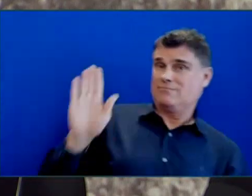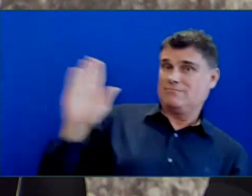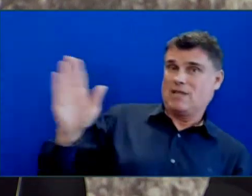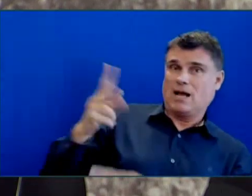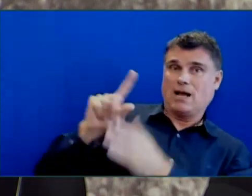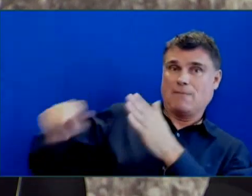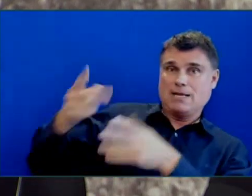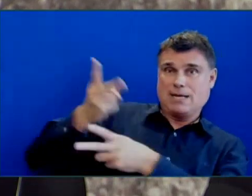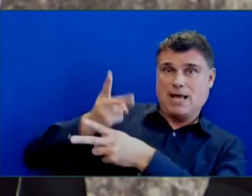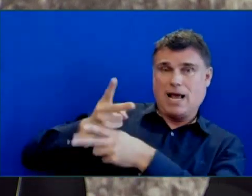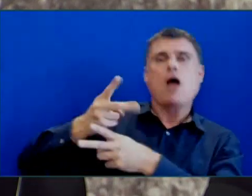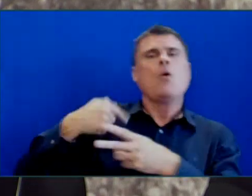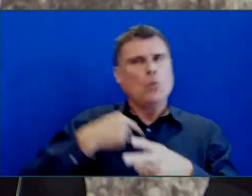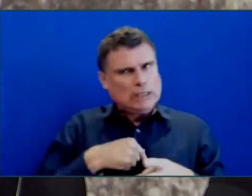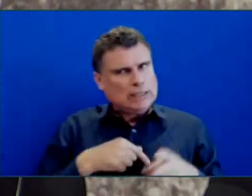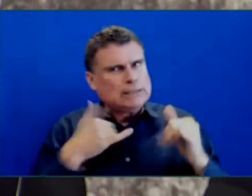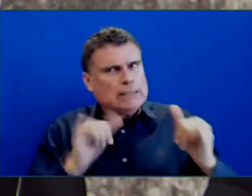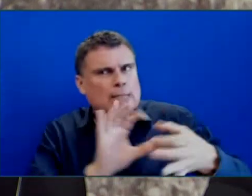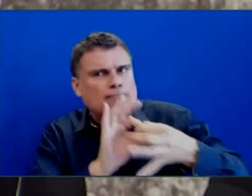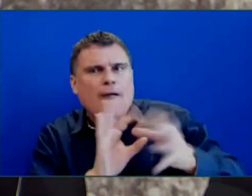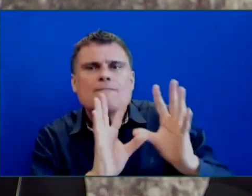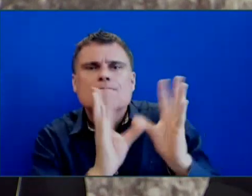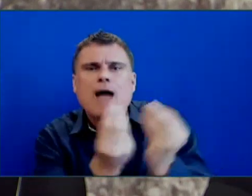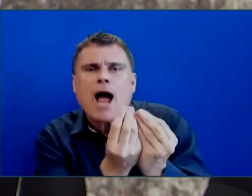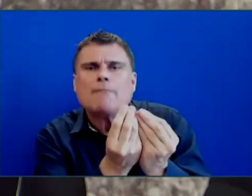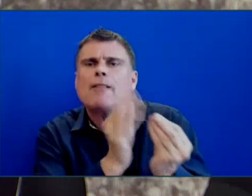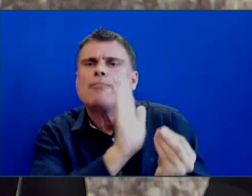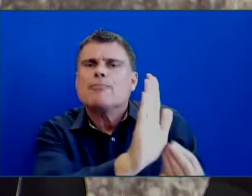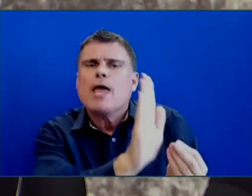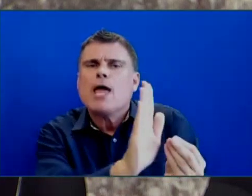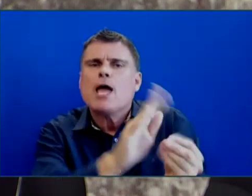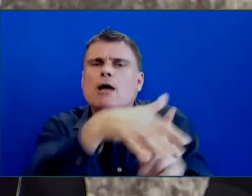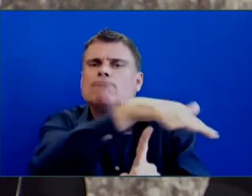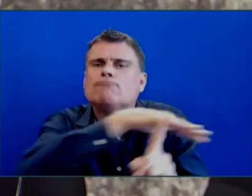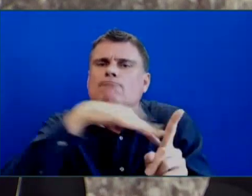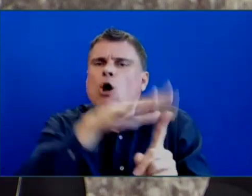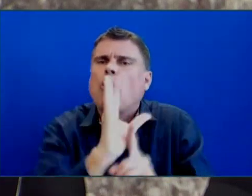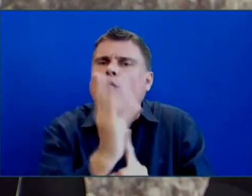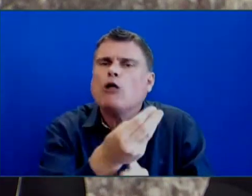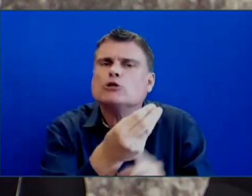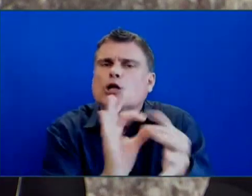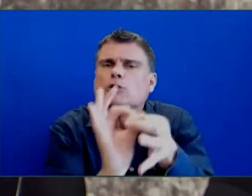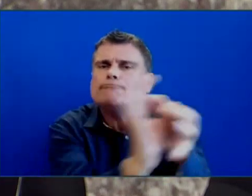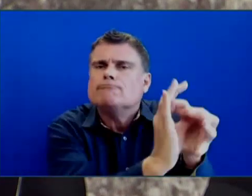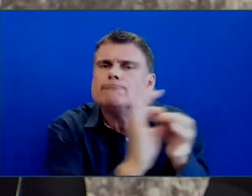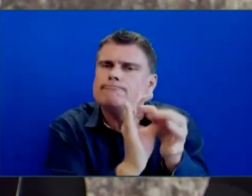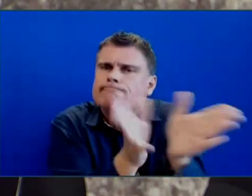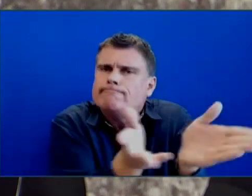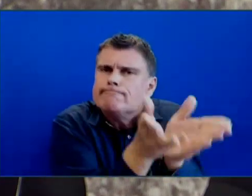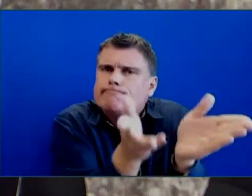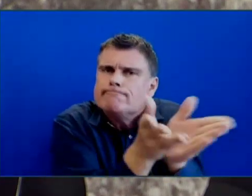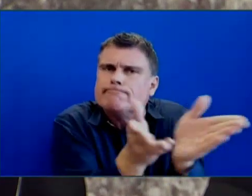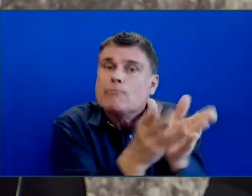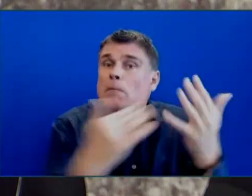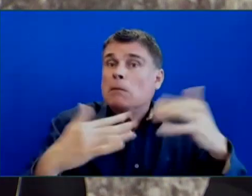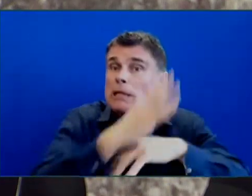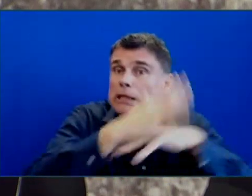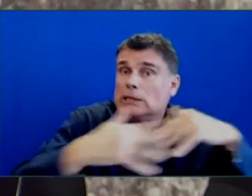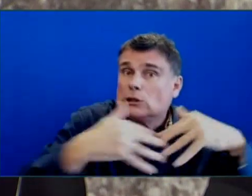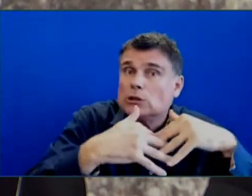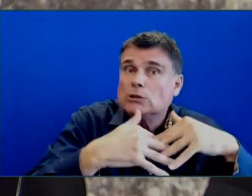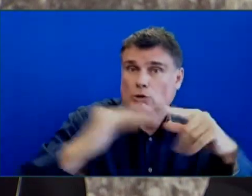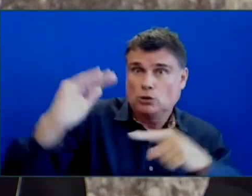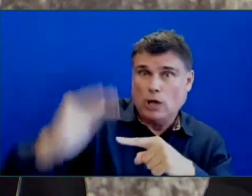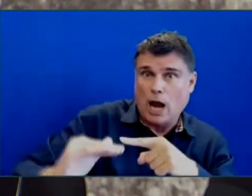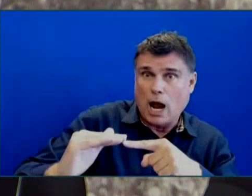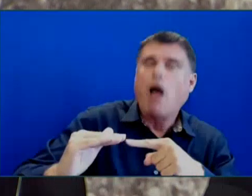system to make sure that when children and youth, if they do have to come into care, that their needs are met and that their placement, their home